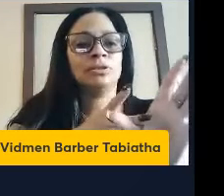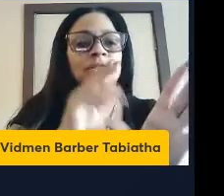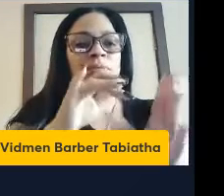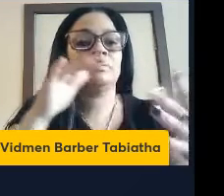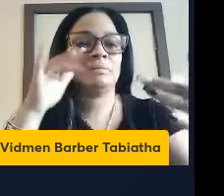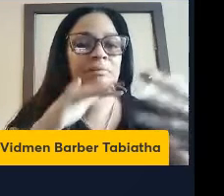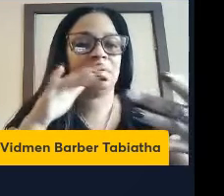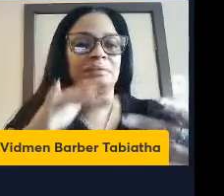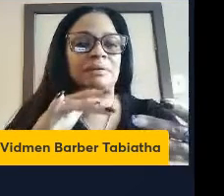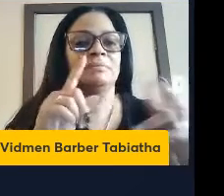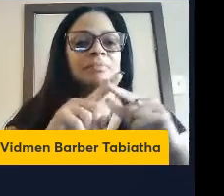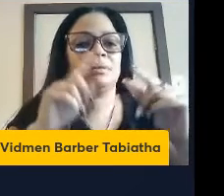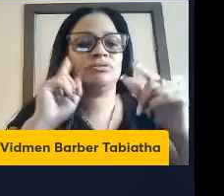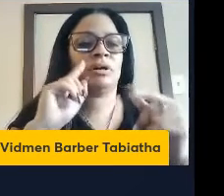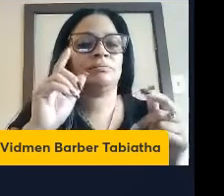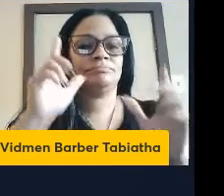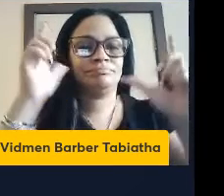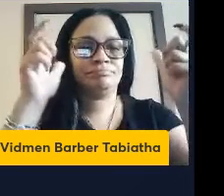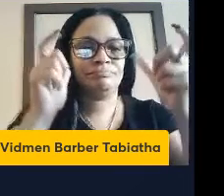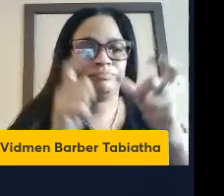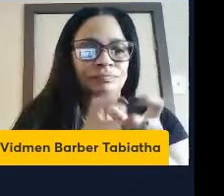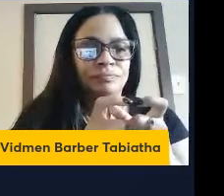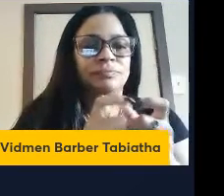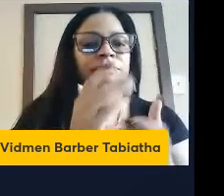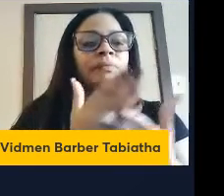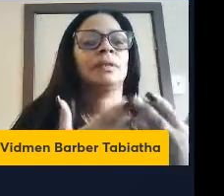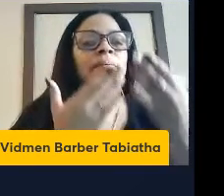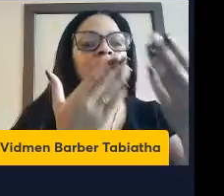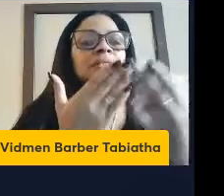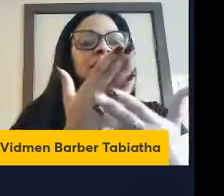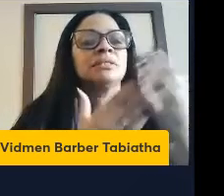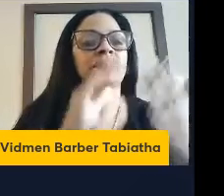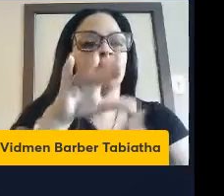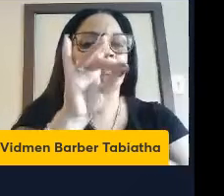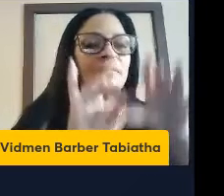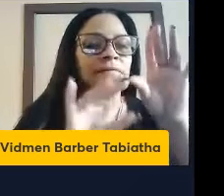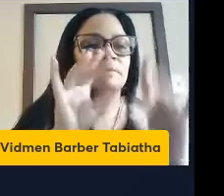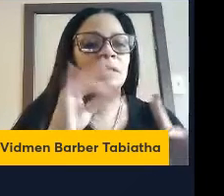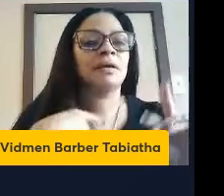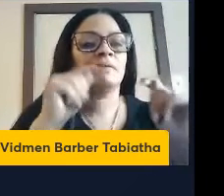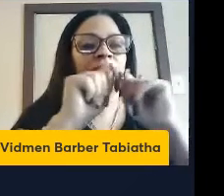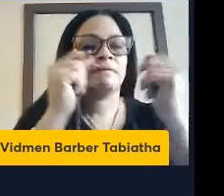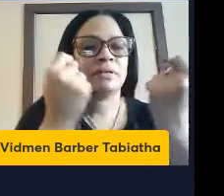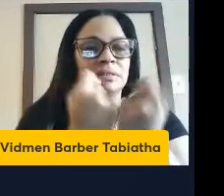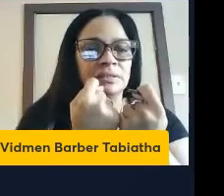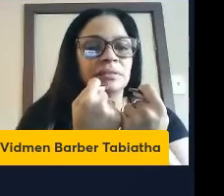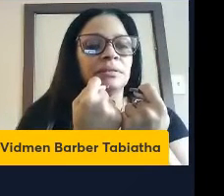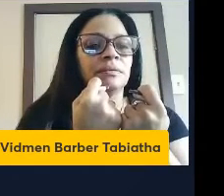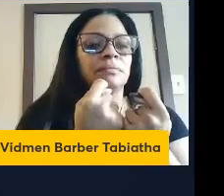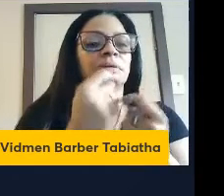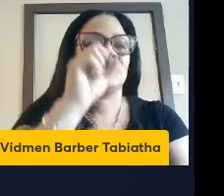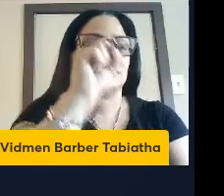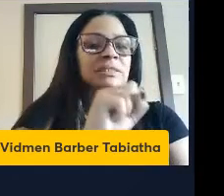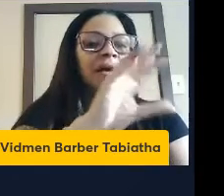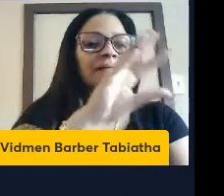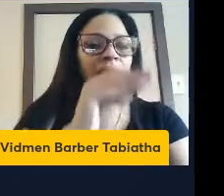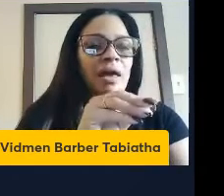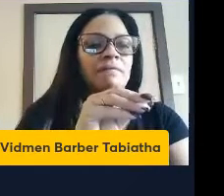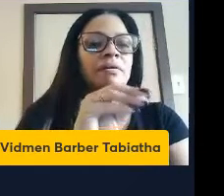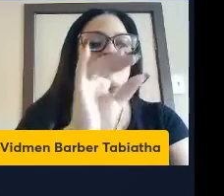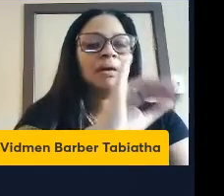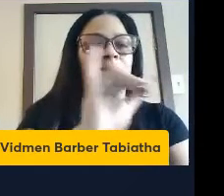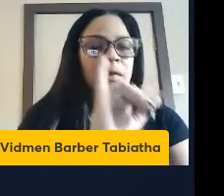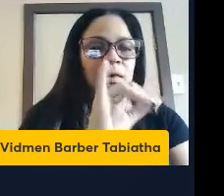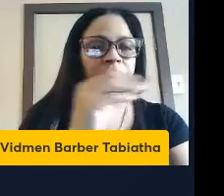study, and I was just kind of fortunate to be able to present some of our findings. Really, we had a team across South Africa, as well as